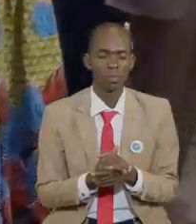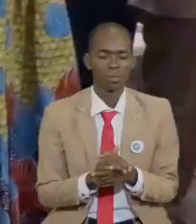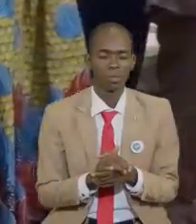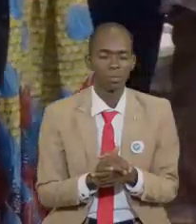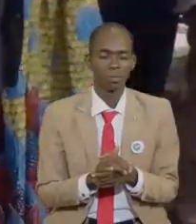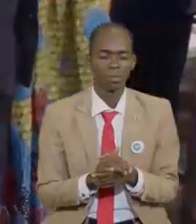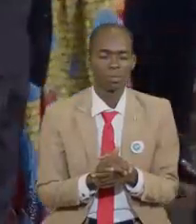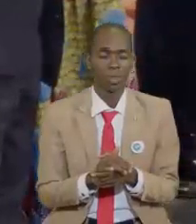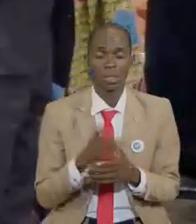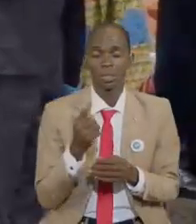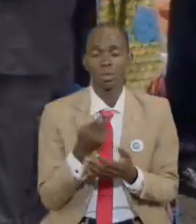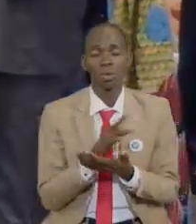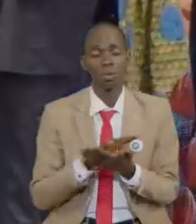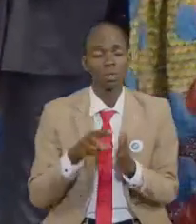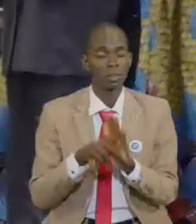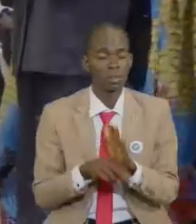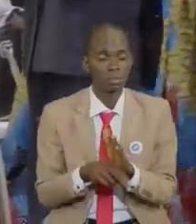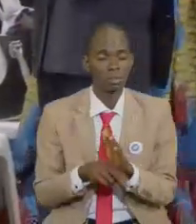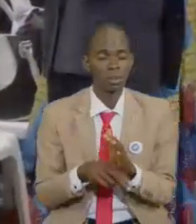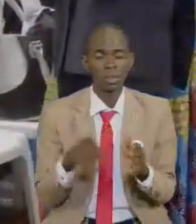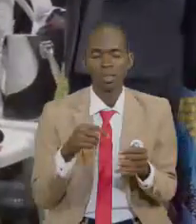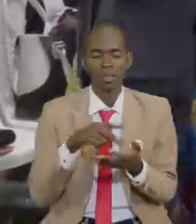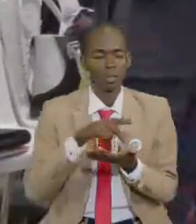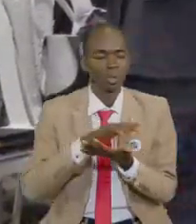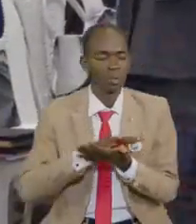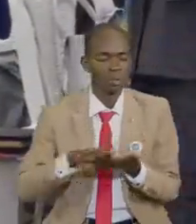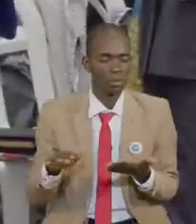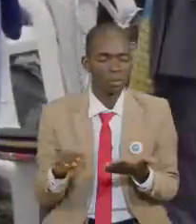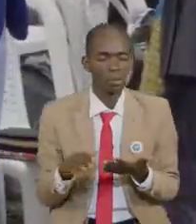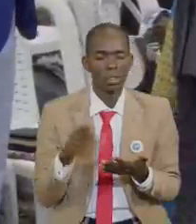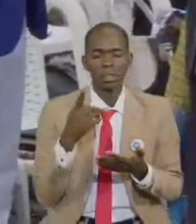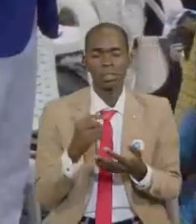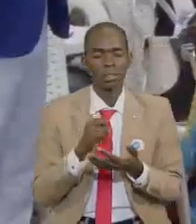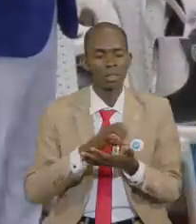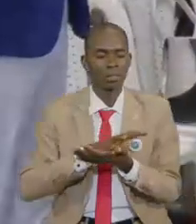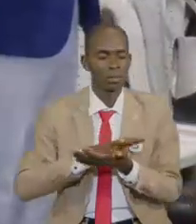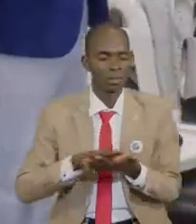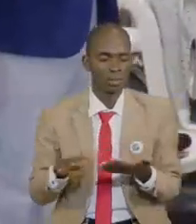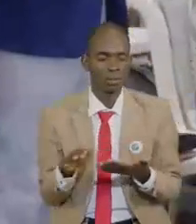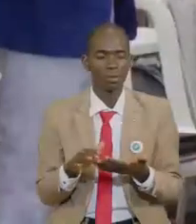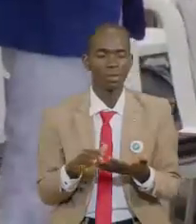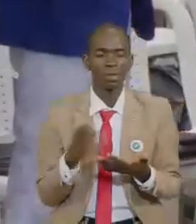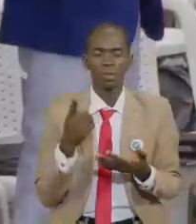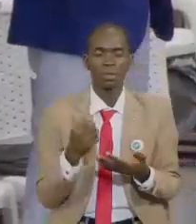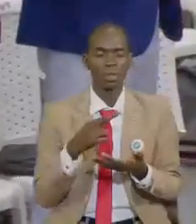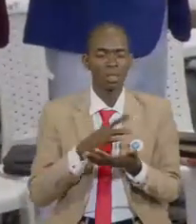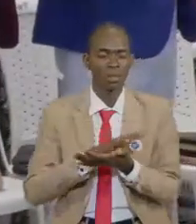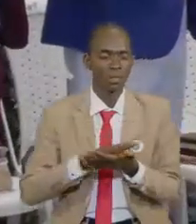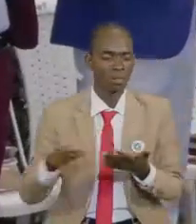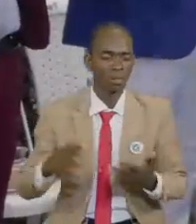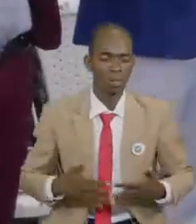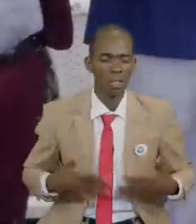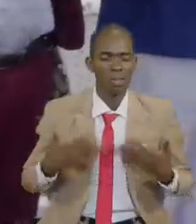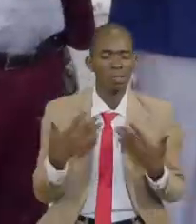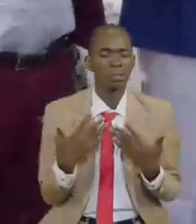the holiness, the purity, the sanctification, the righteous life